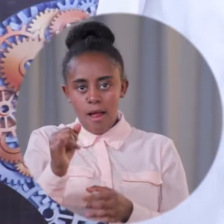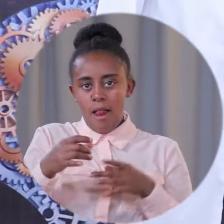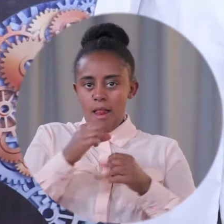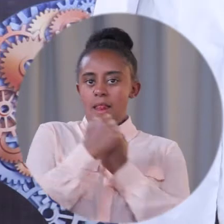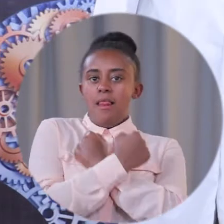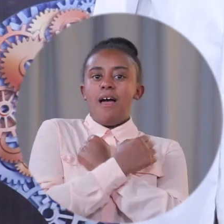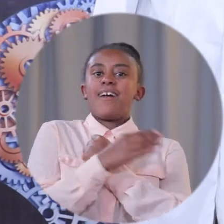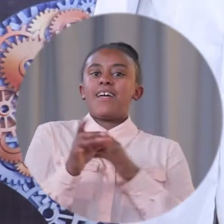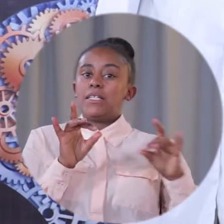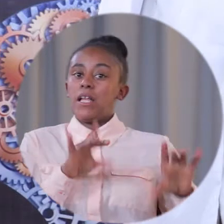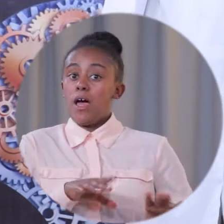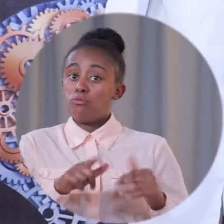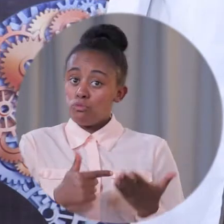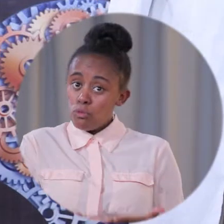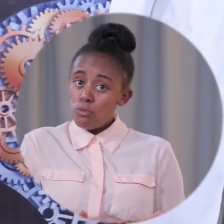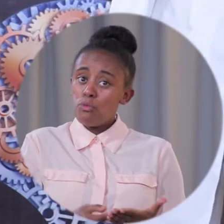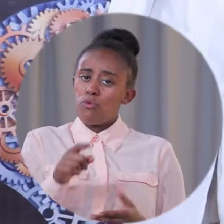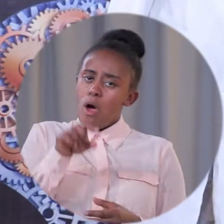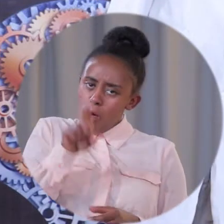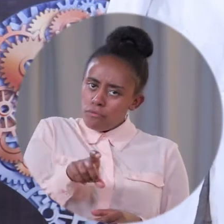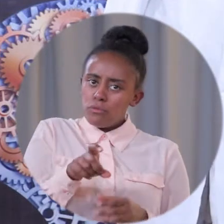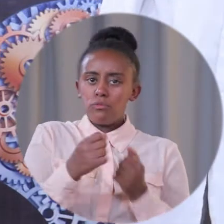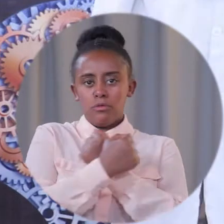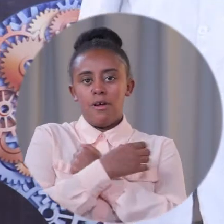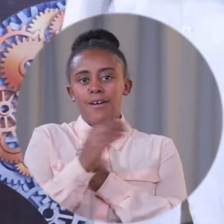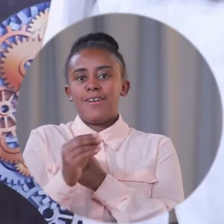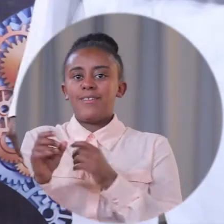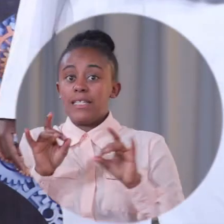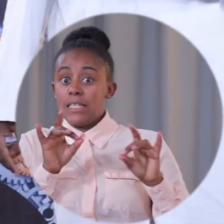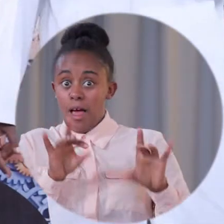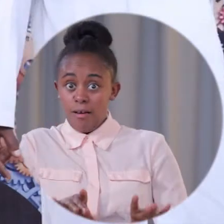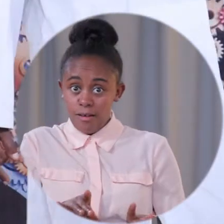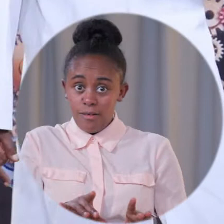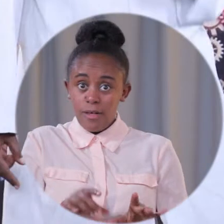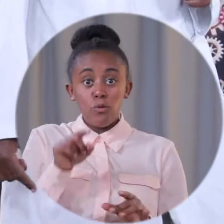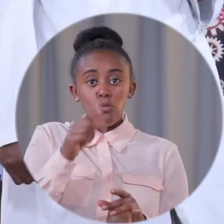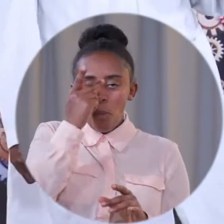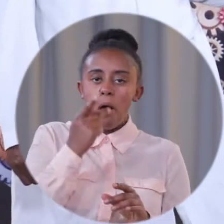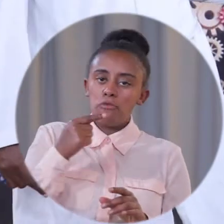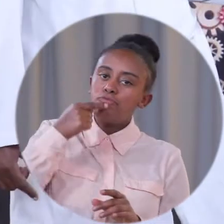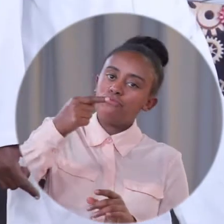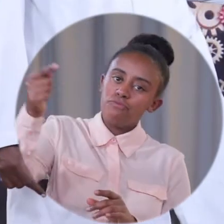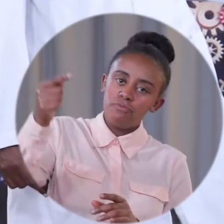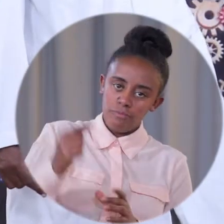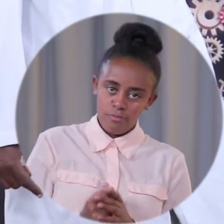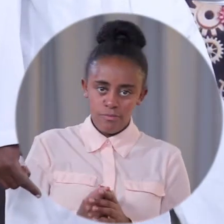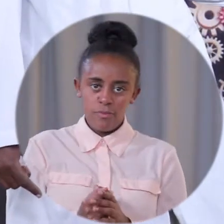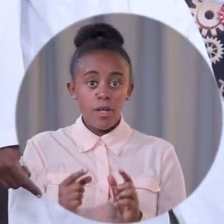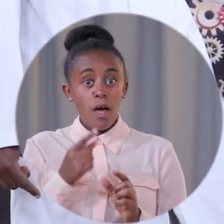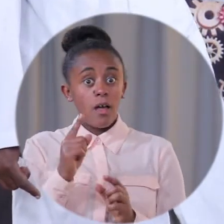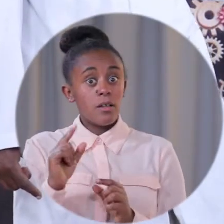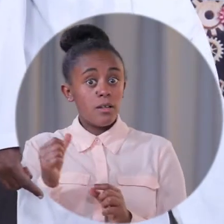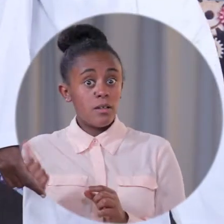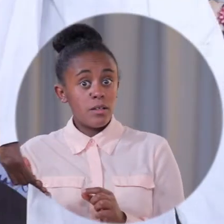and dislikes. So, you have to describe your likes and your dislikes to your parents. The other one is